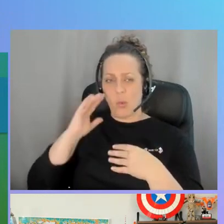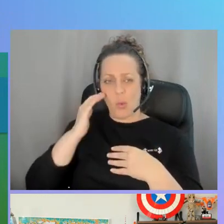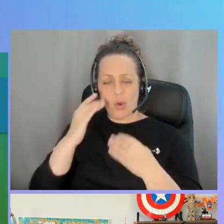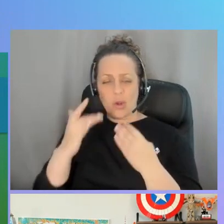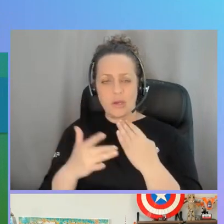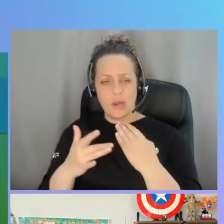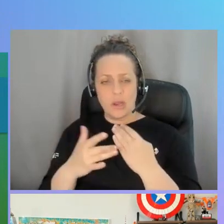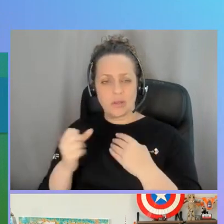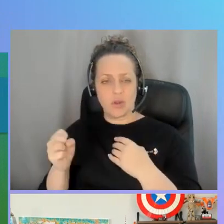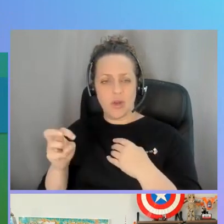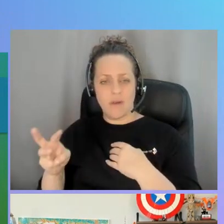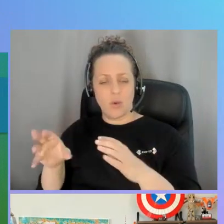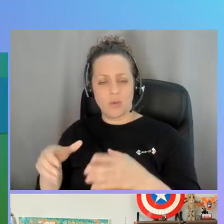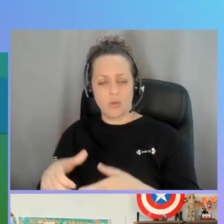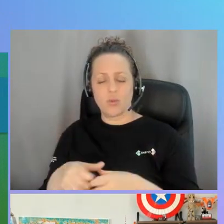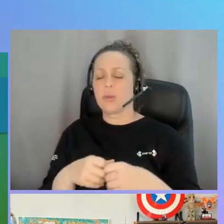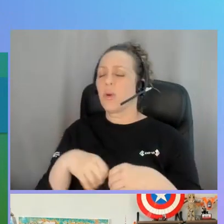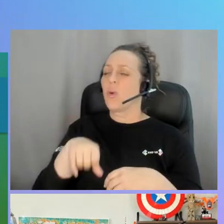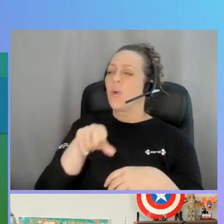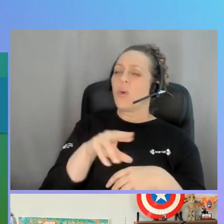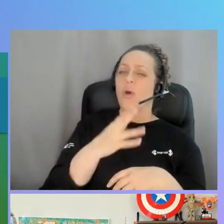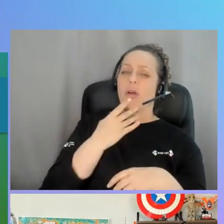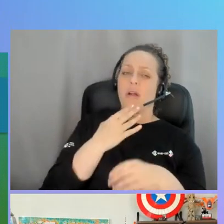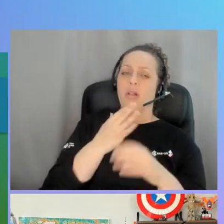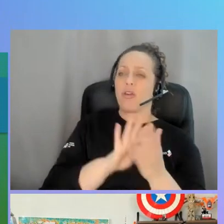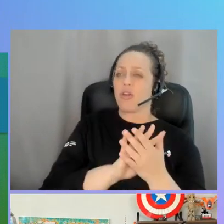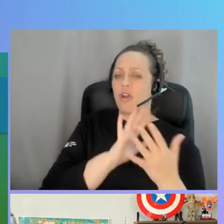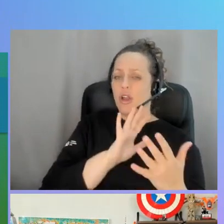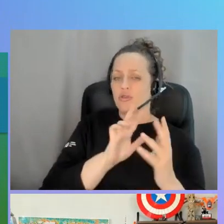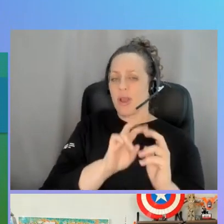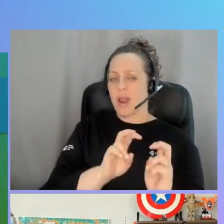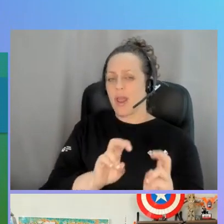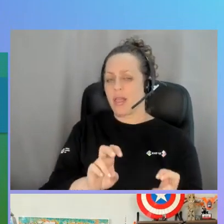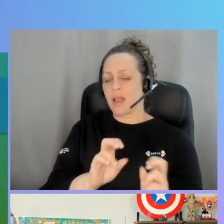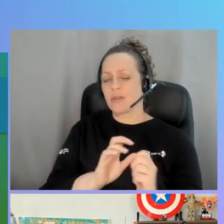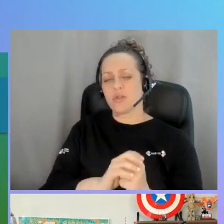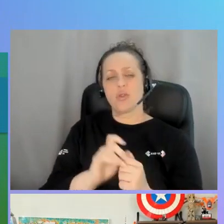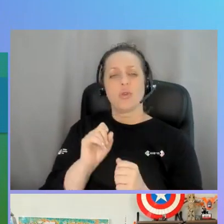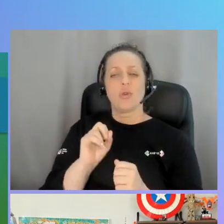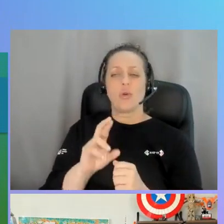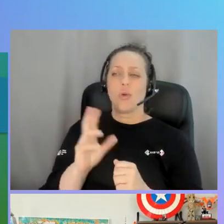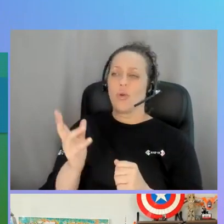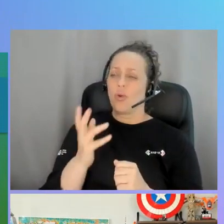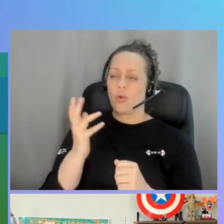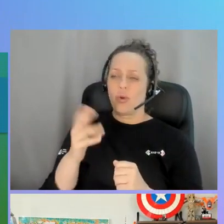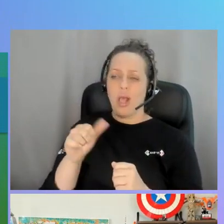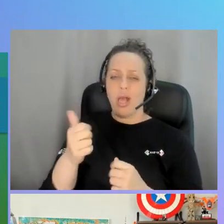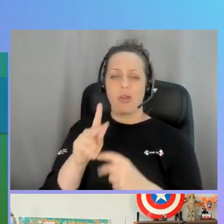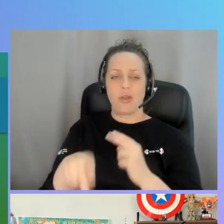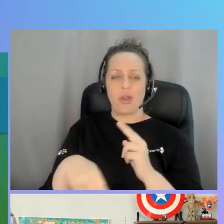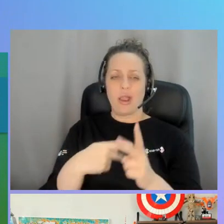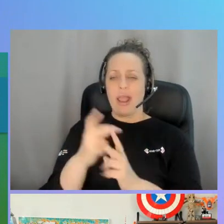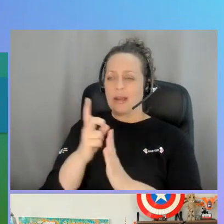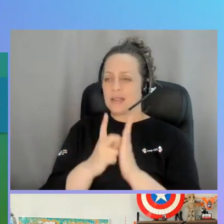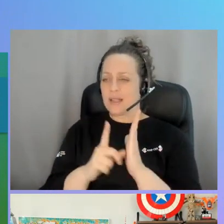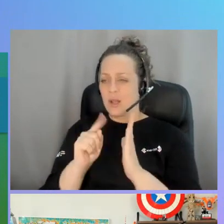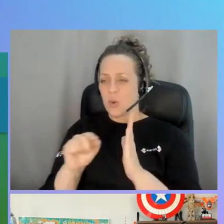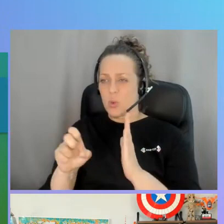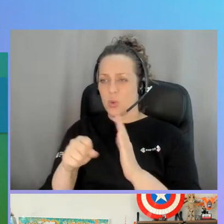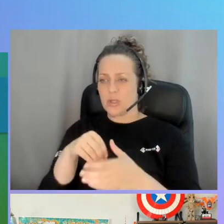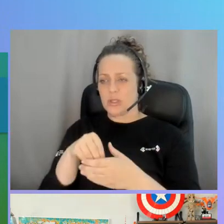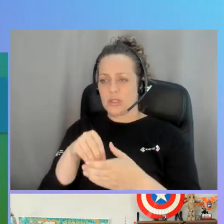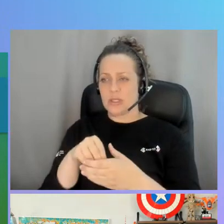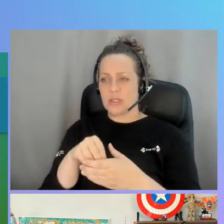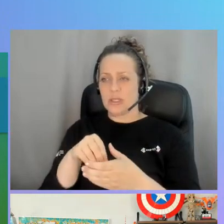software engineering groups, or color contrast analyzers, or other kind of design tools inside